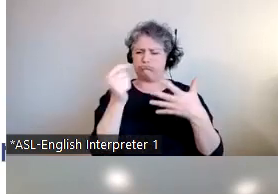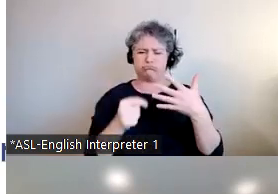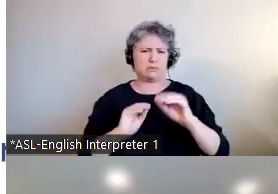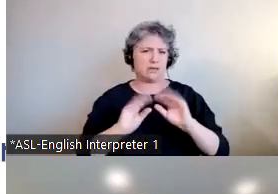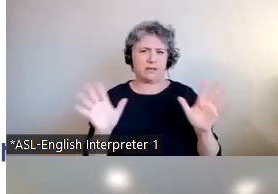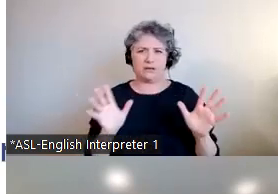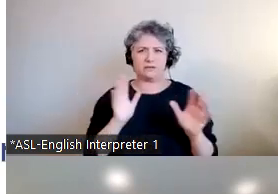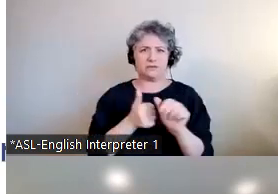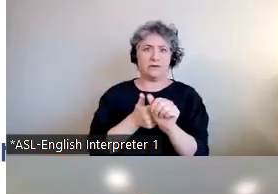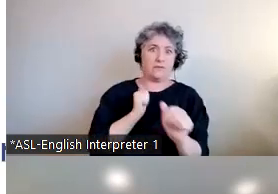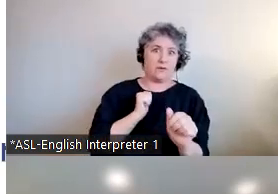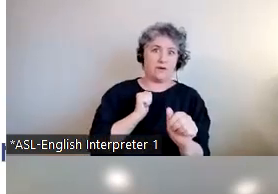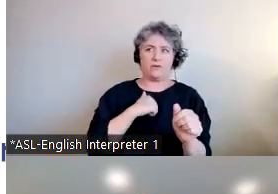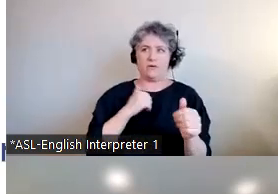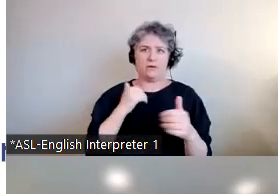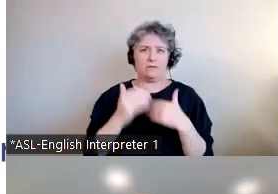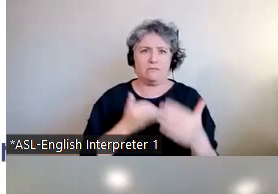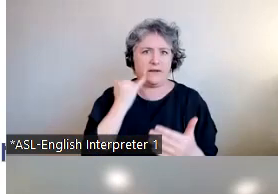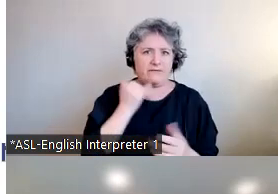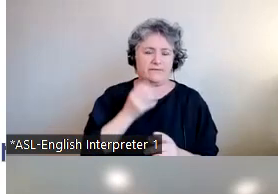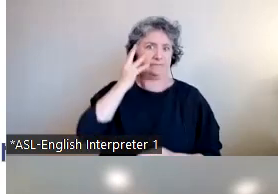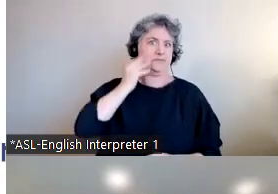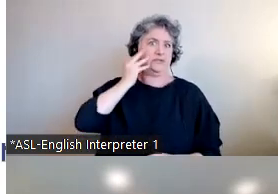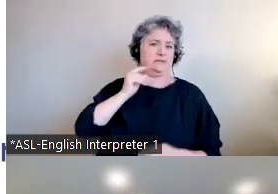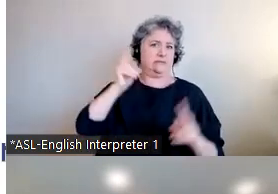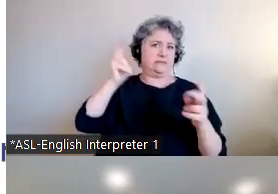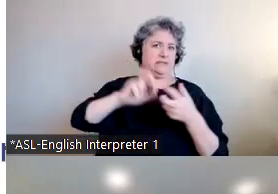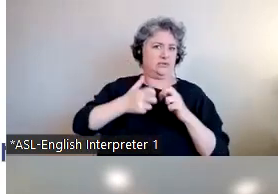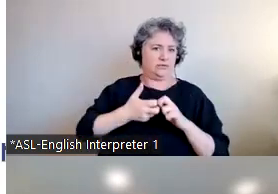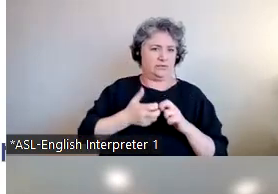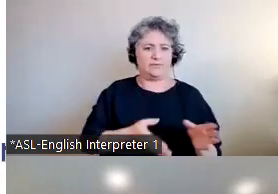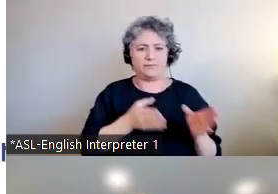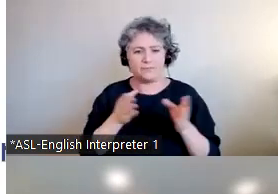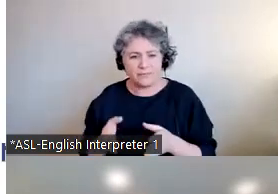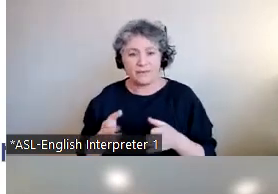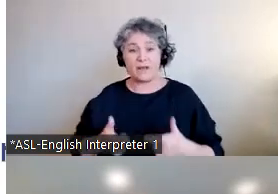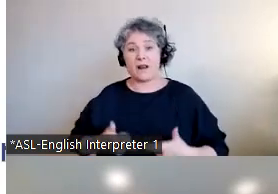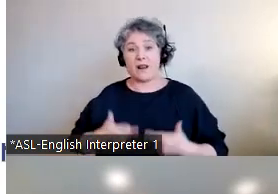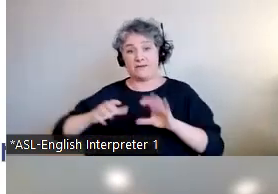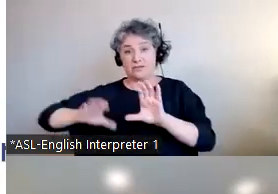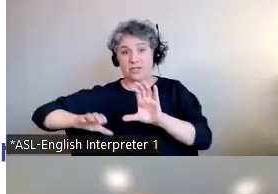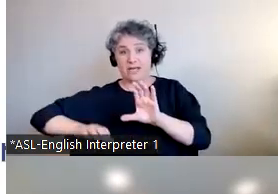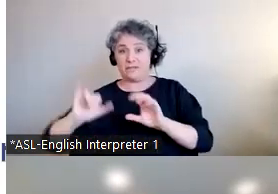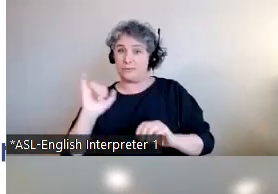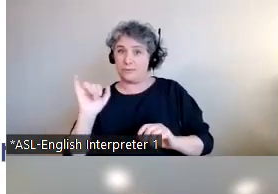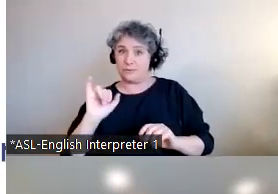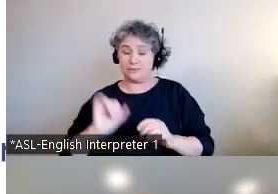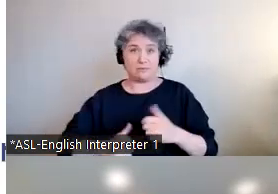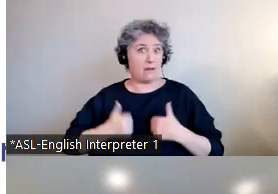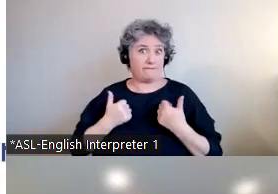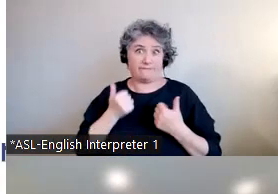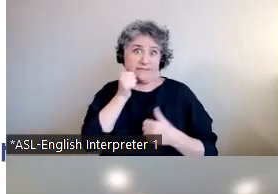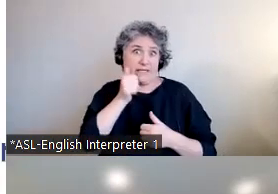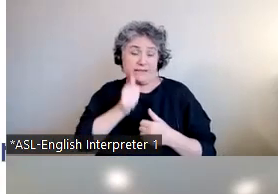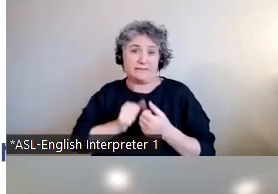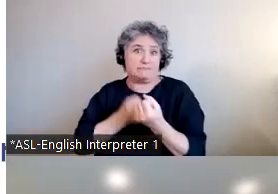site, Justice Pas à Pas. Here you'll also find a live chat where we offer live support daily to help you find